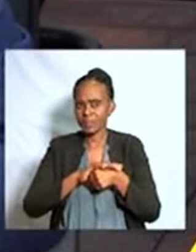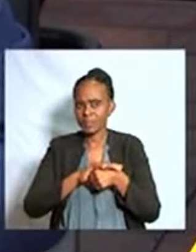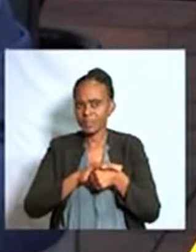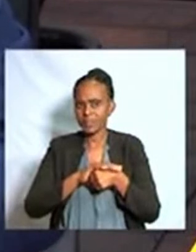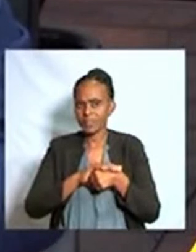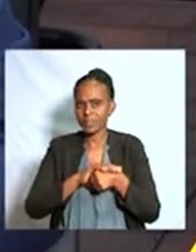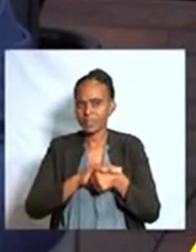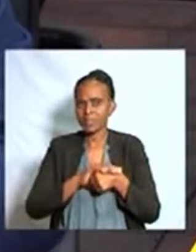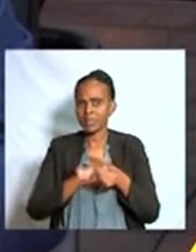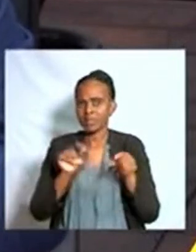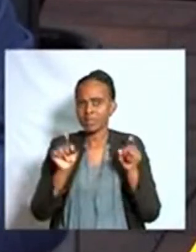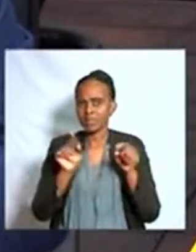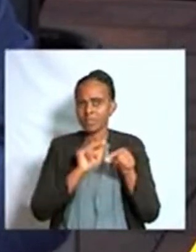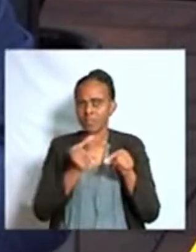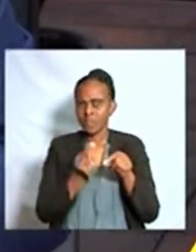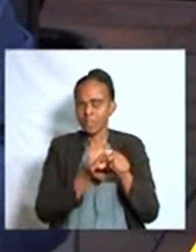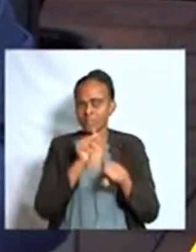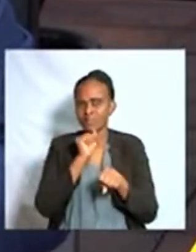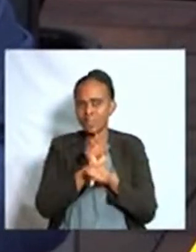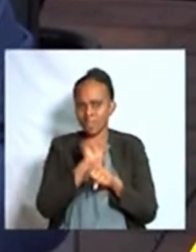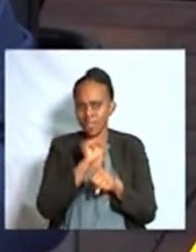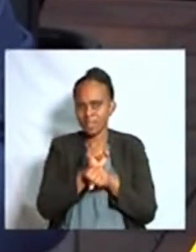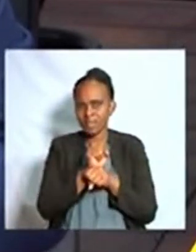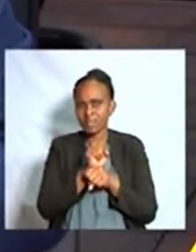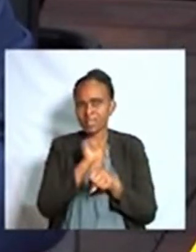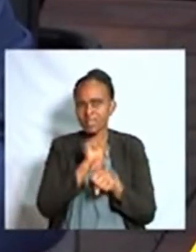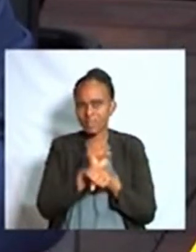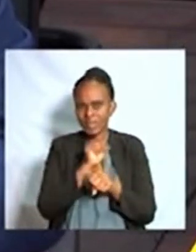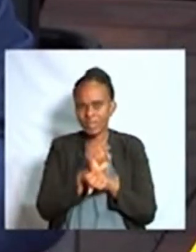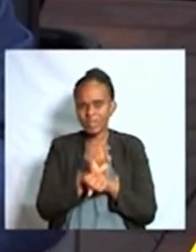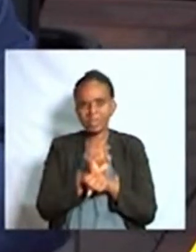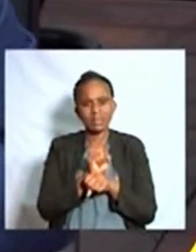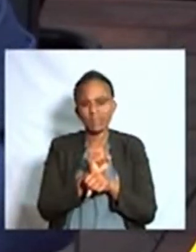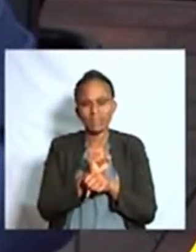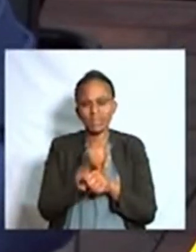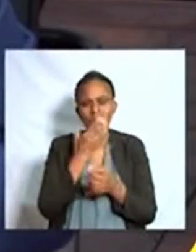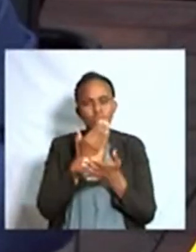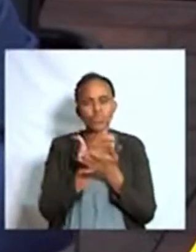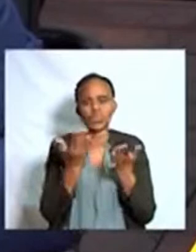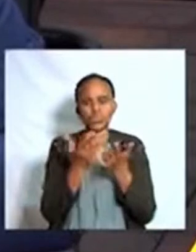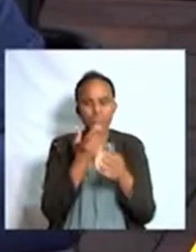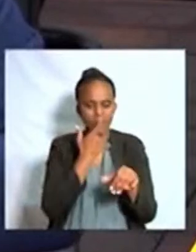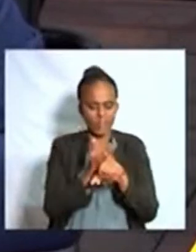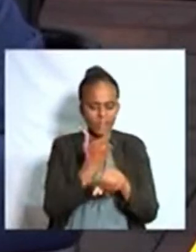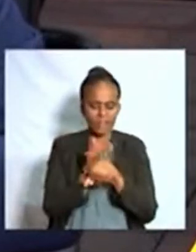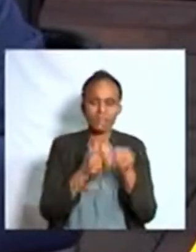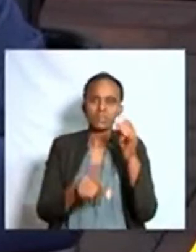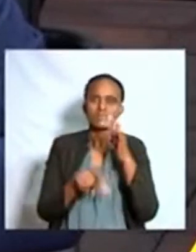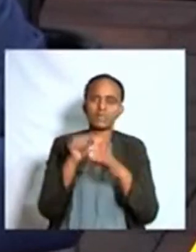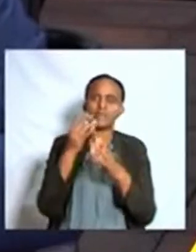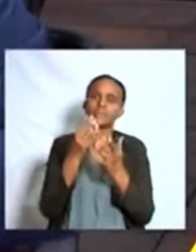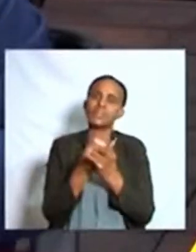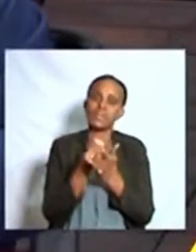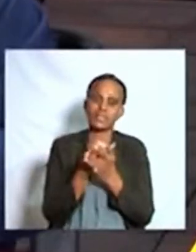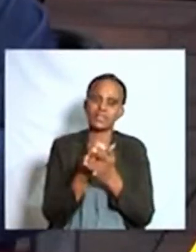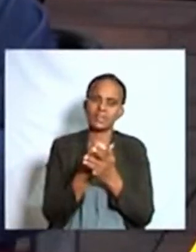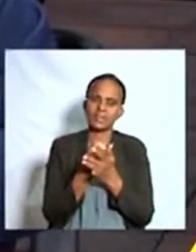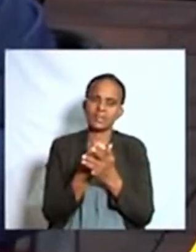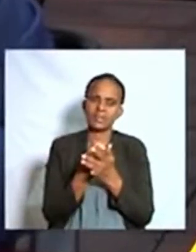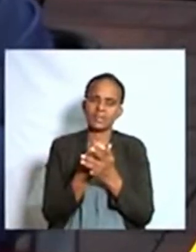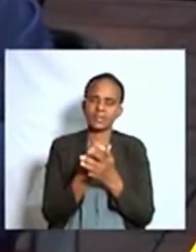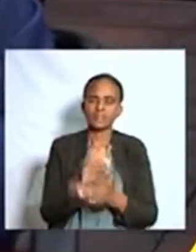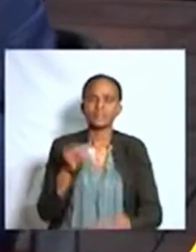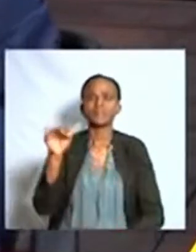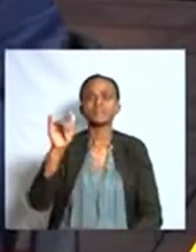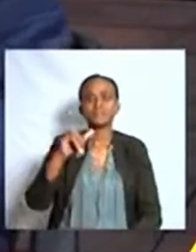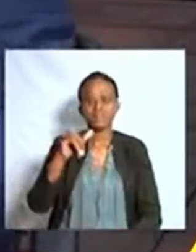even we were working on a rotation, so it was a little difficult to find money for operations. Yeah, what